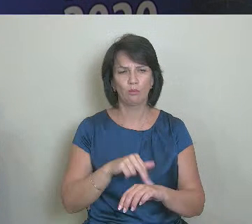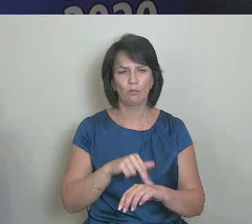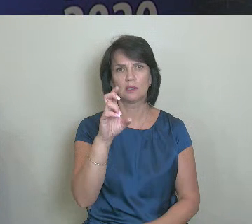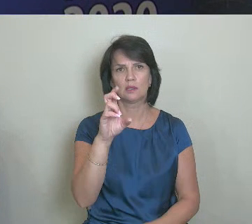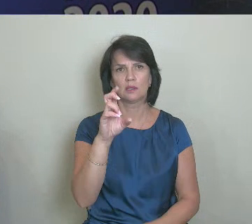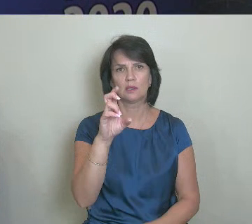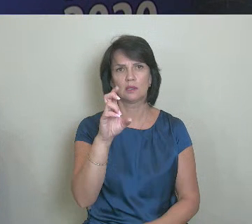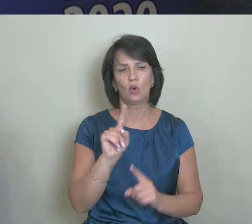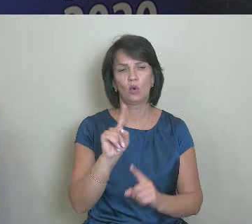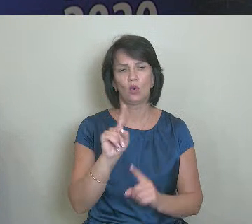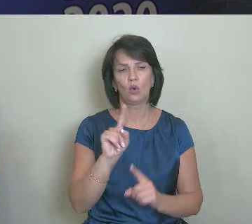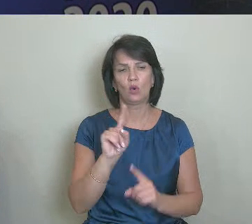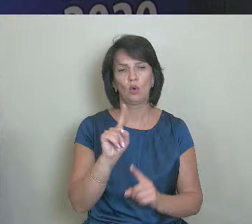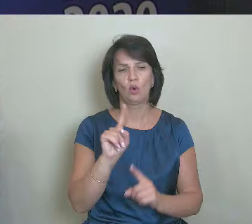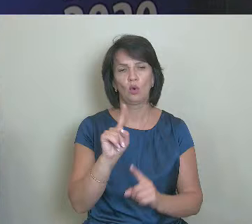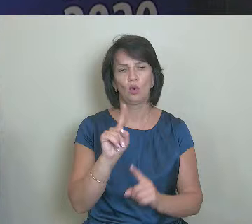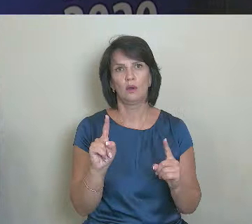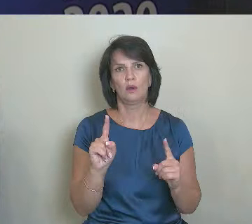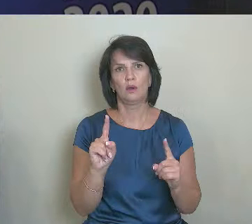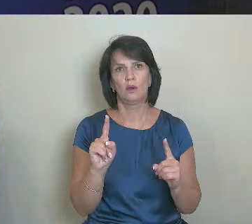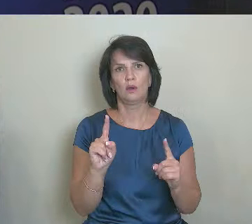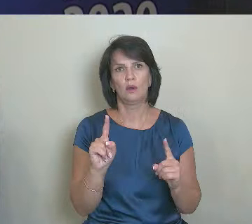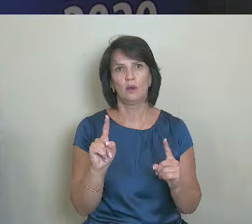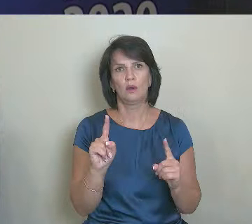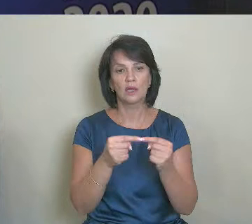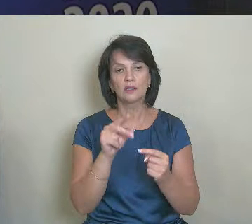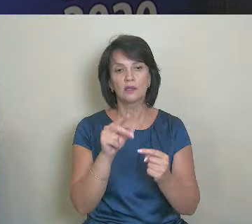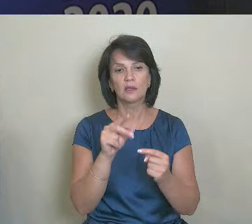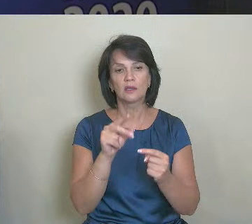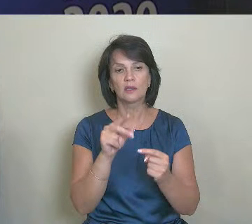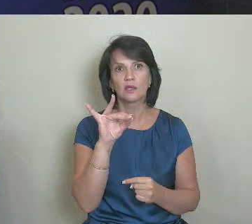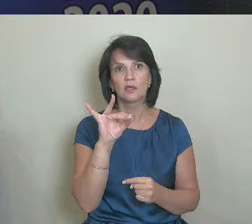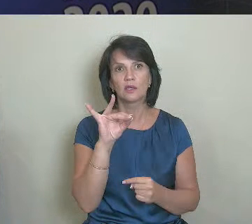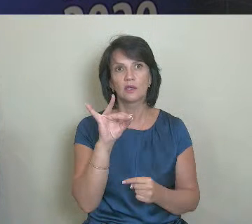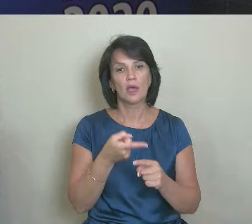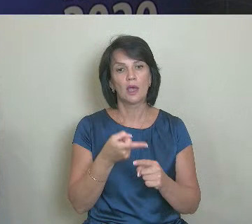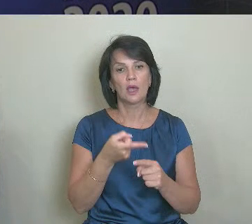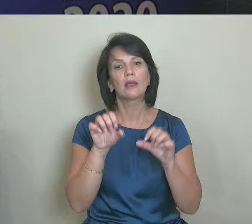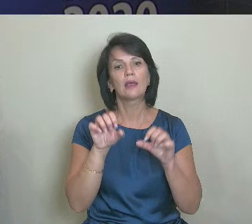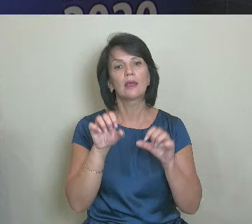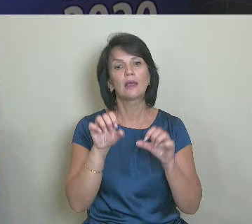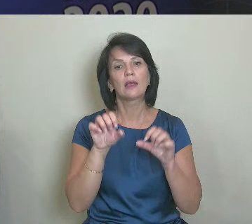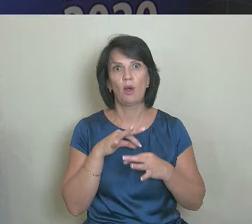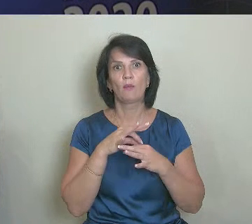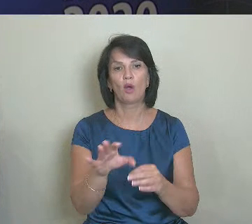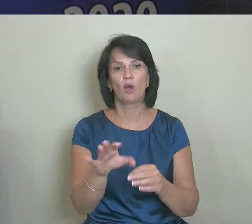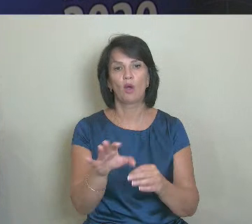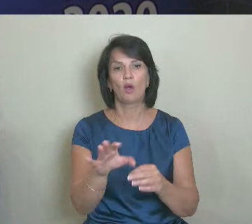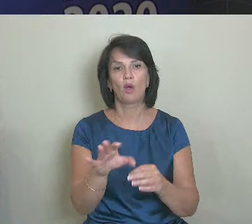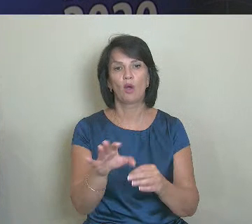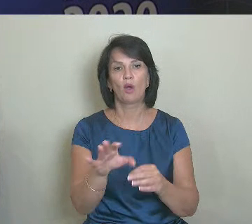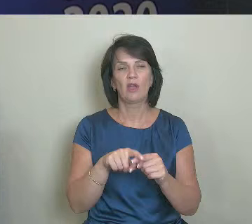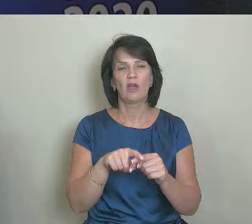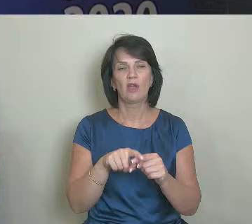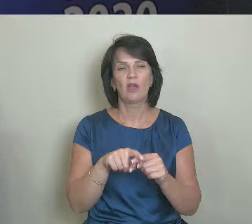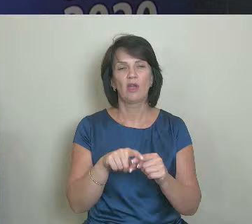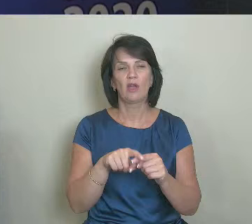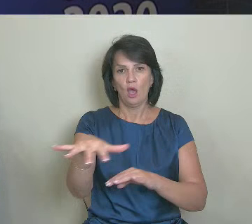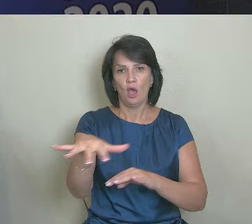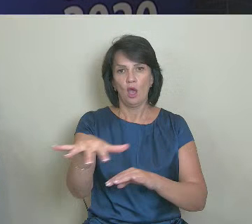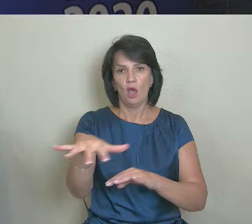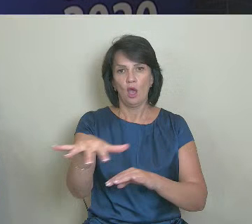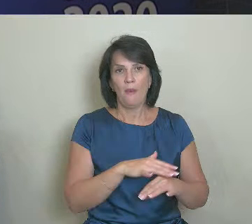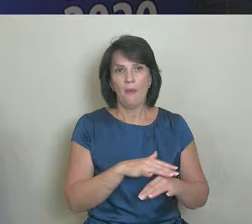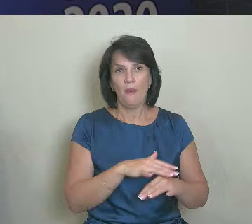Security Service and National Security and Defense Council to specify whether it is possible to hold elections